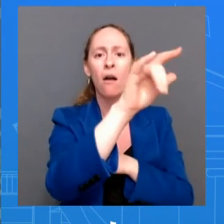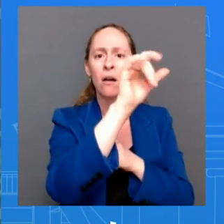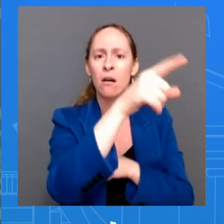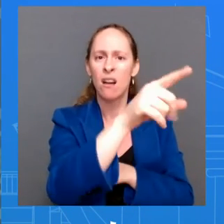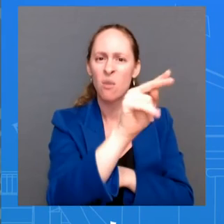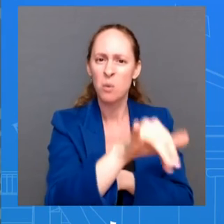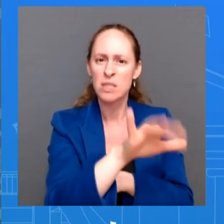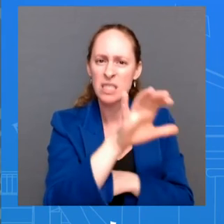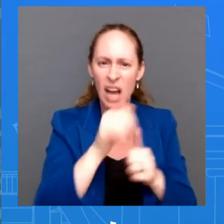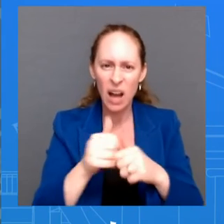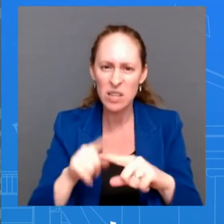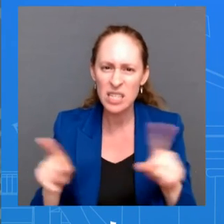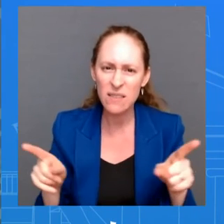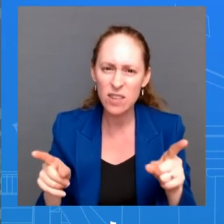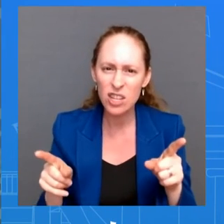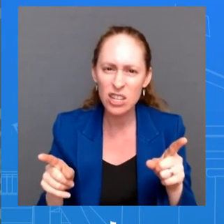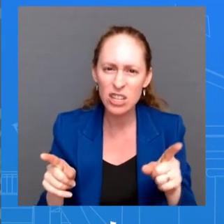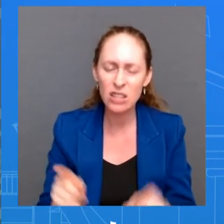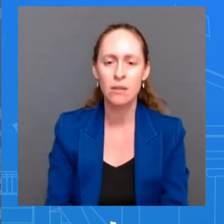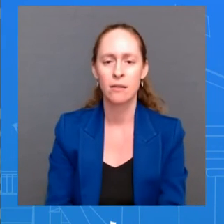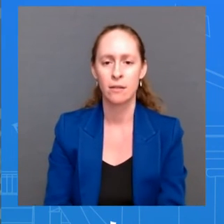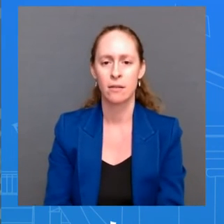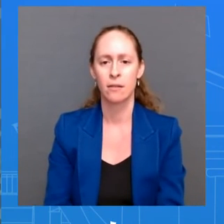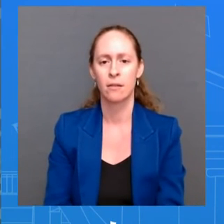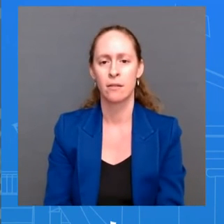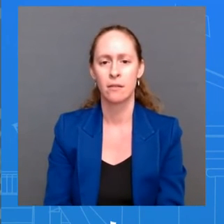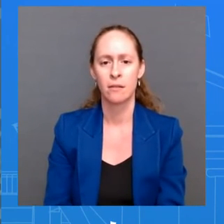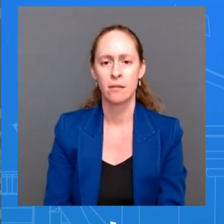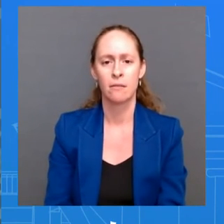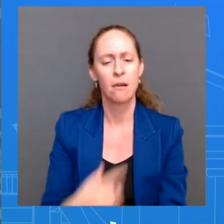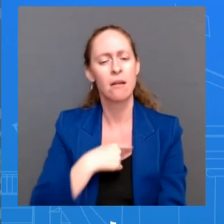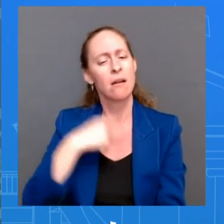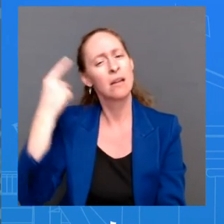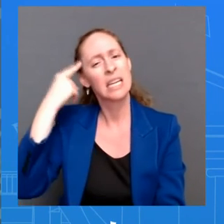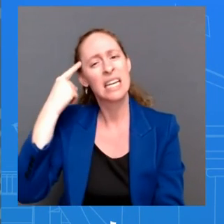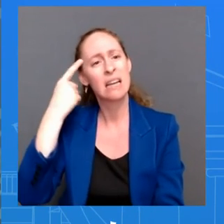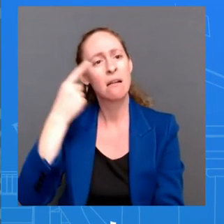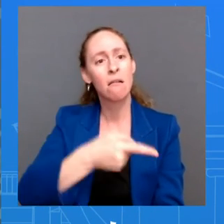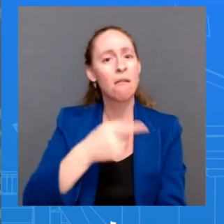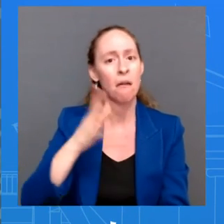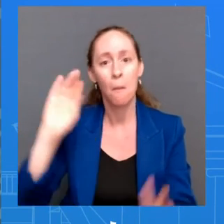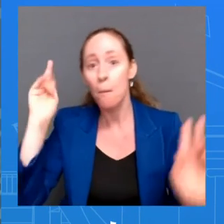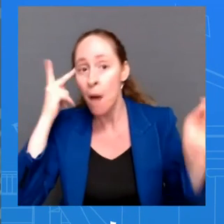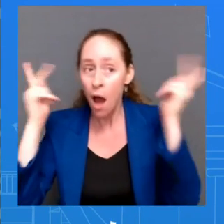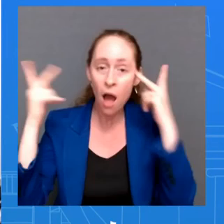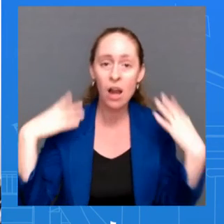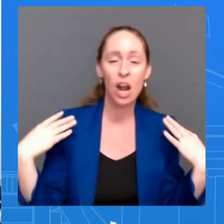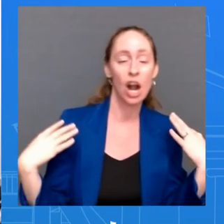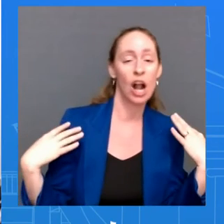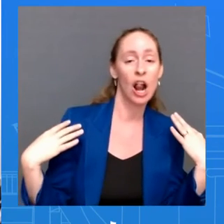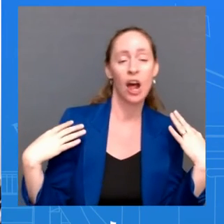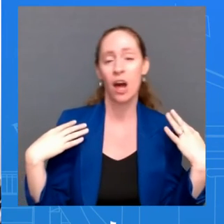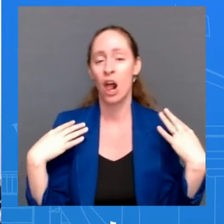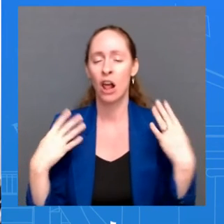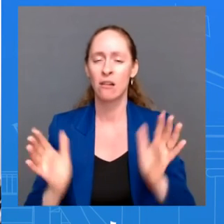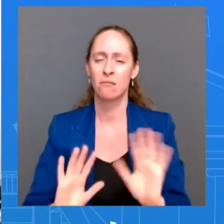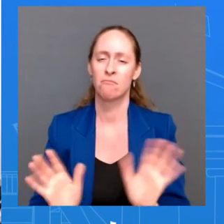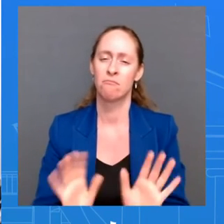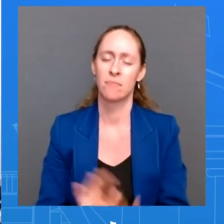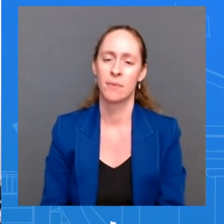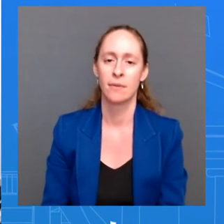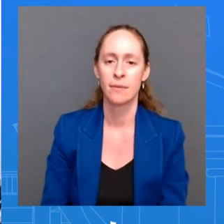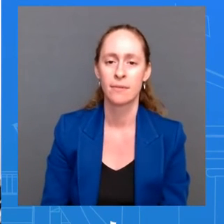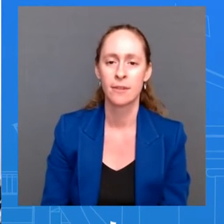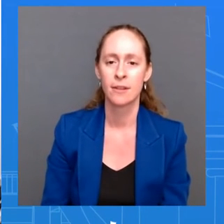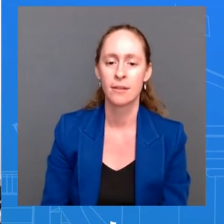Nicaragua. So there's been a lot of movement in Congress about designating Russia as a state sponsor of terrorism. There's a Senate resolution, as you